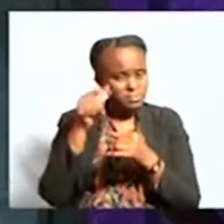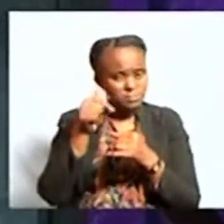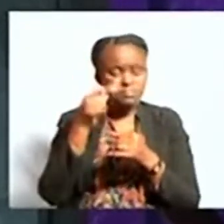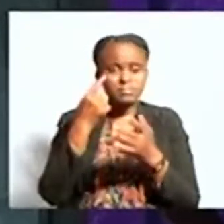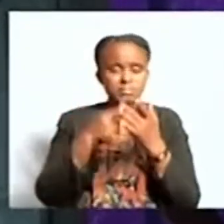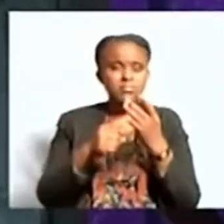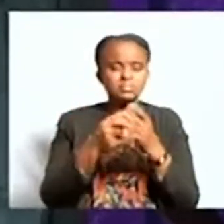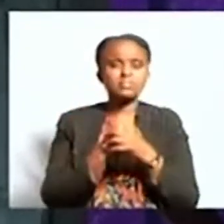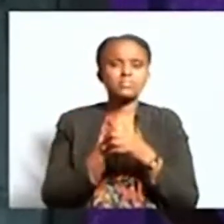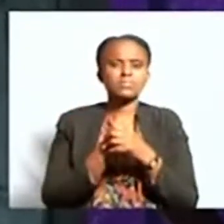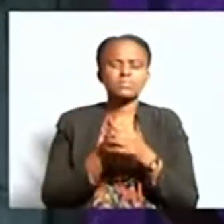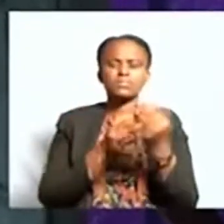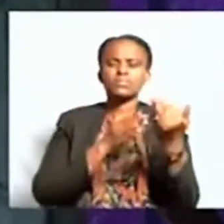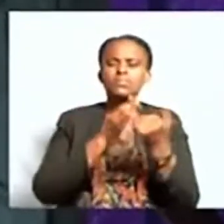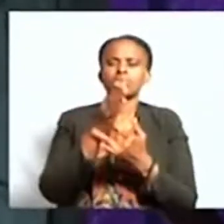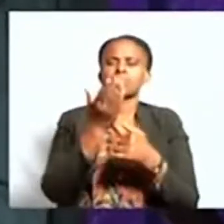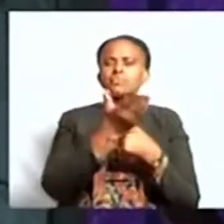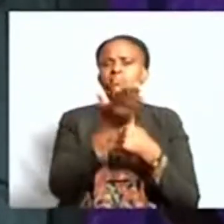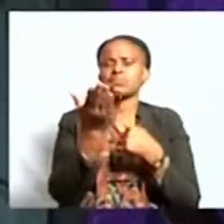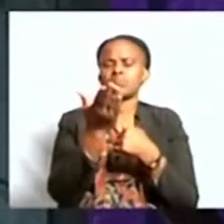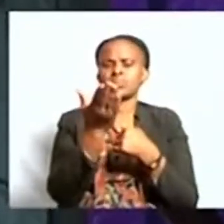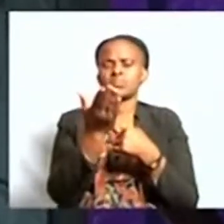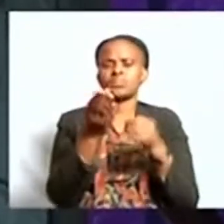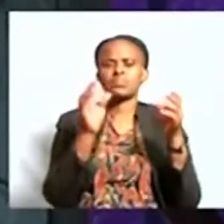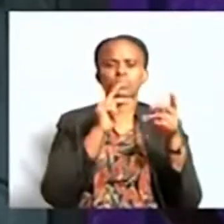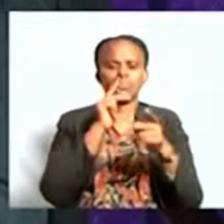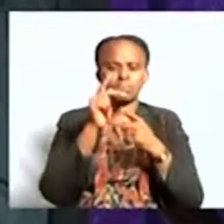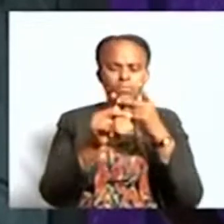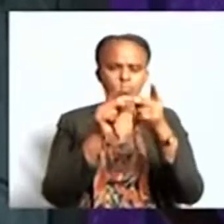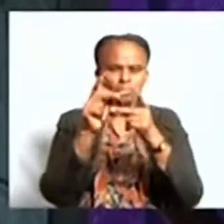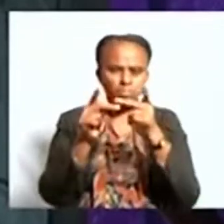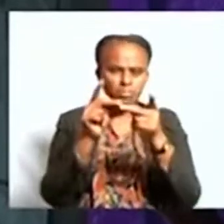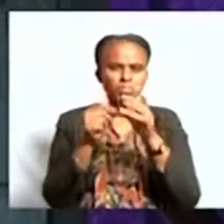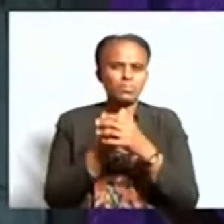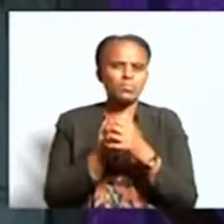actually taken through the disciplinary process.